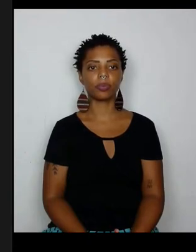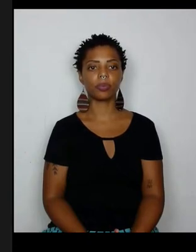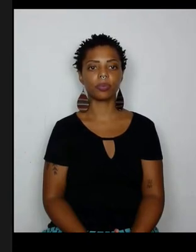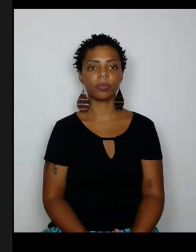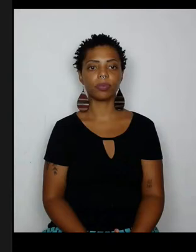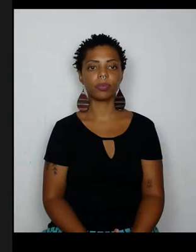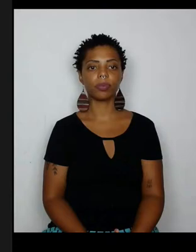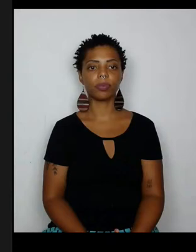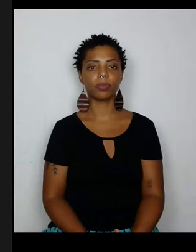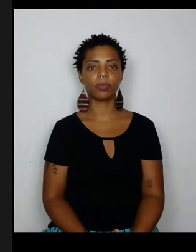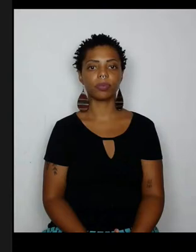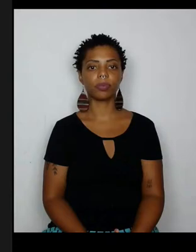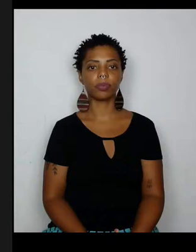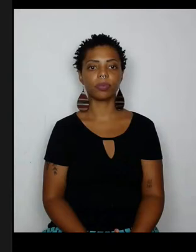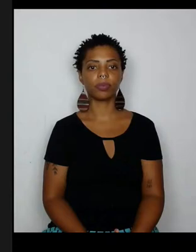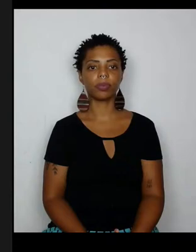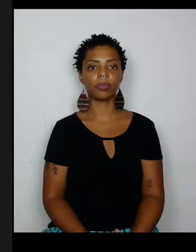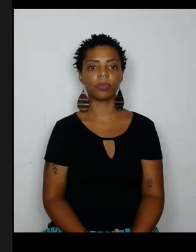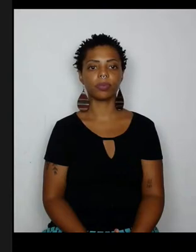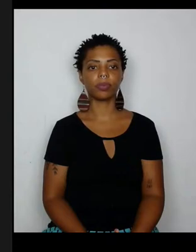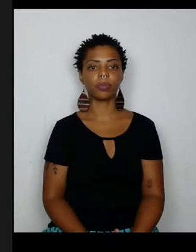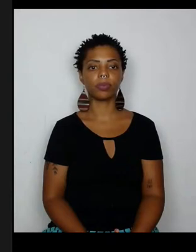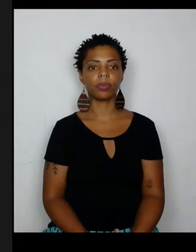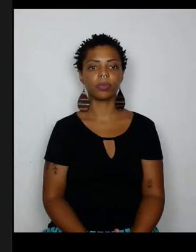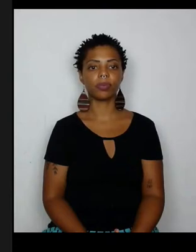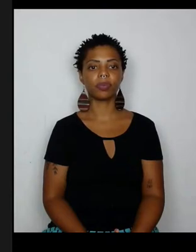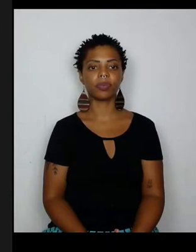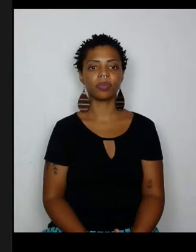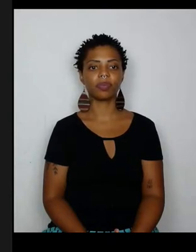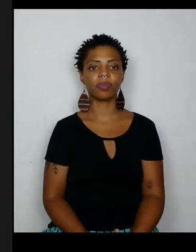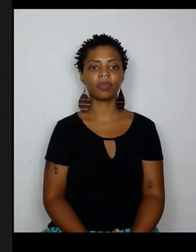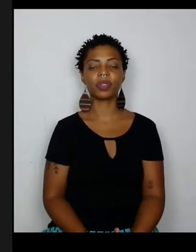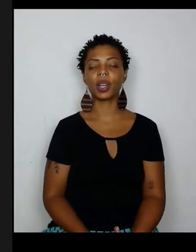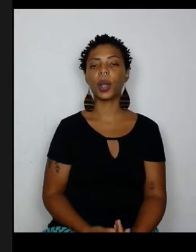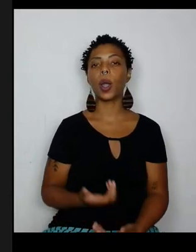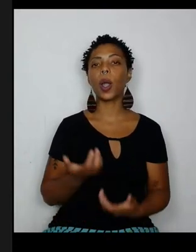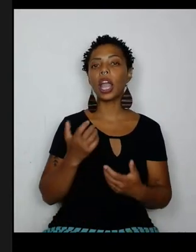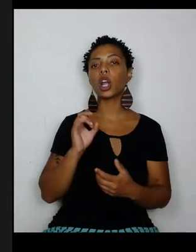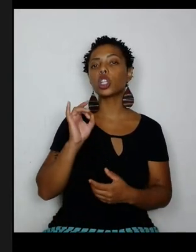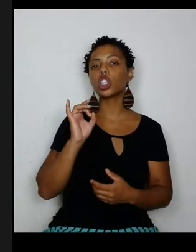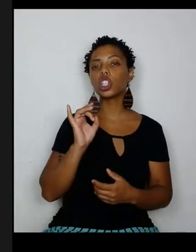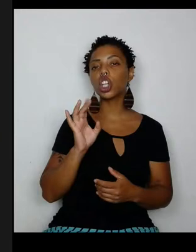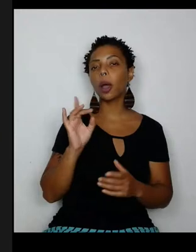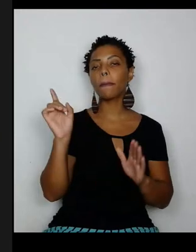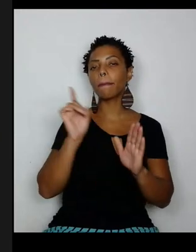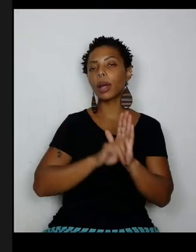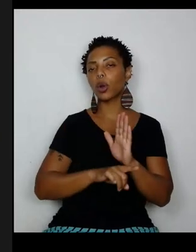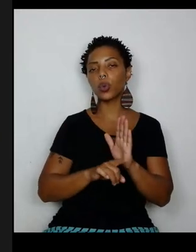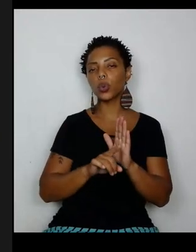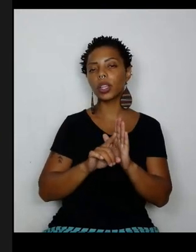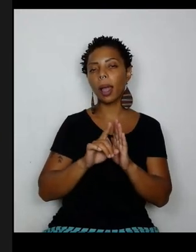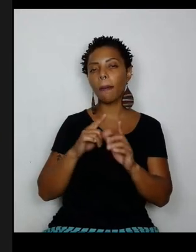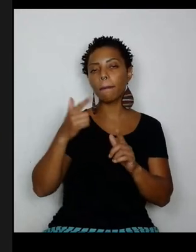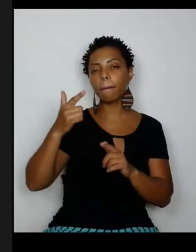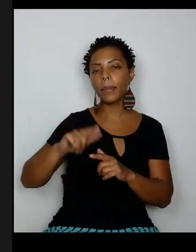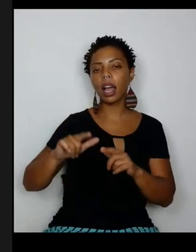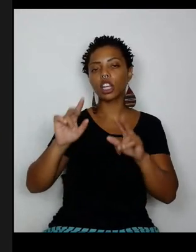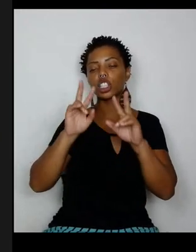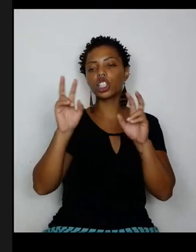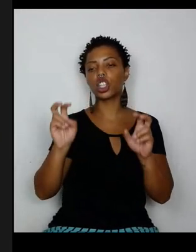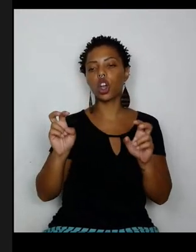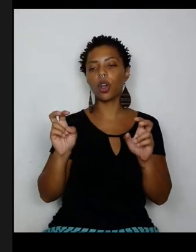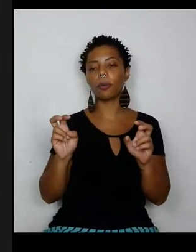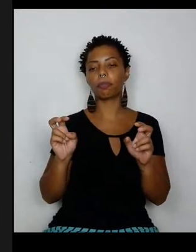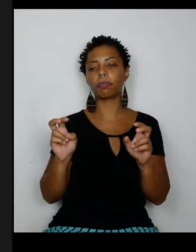i mean i would happily ask a bit more about the exhibition if that's something i can do in